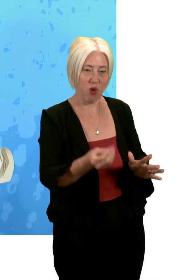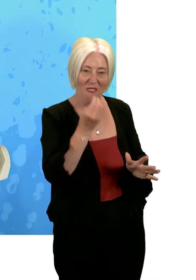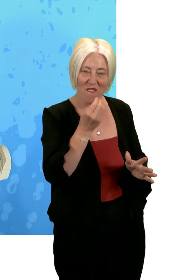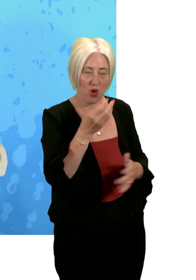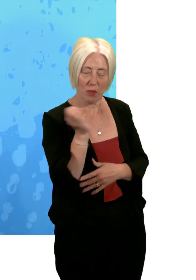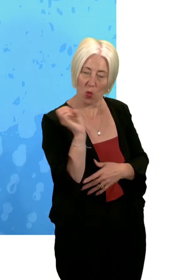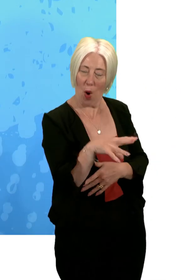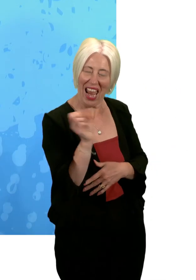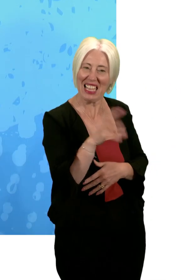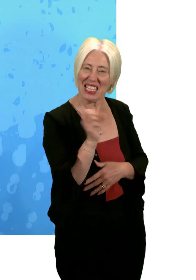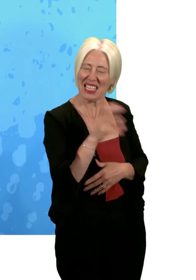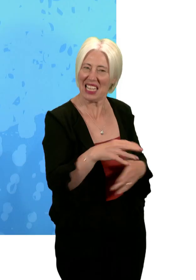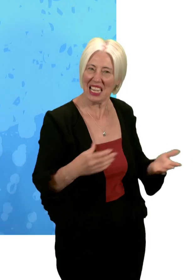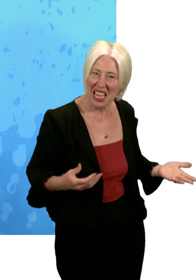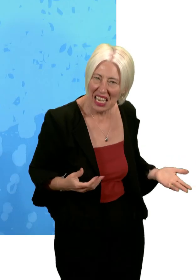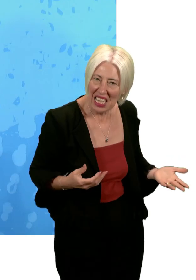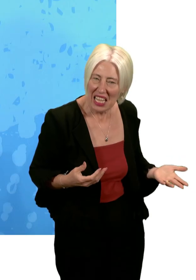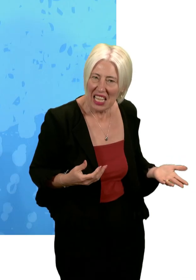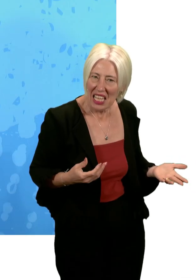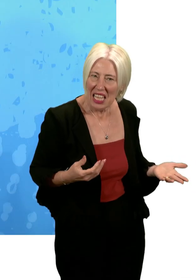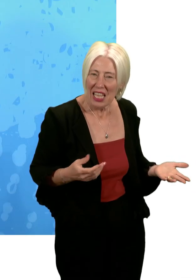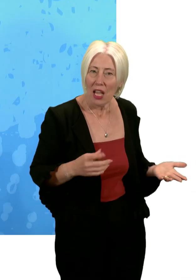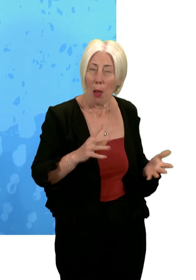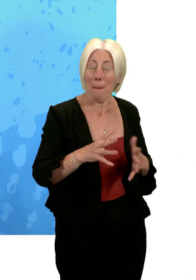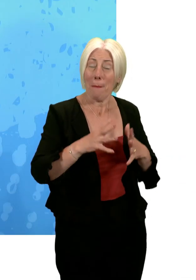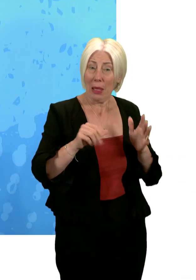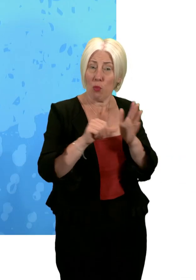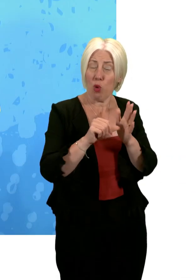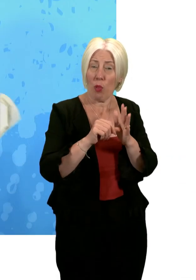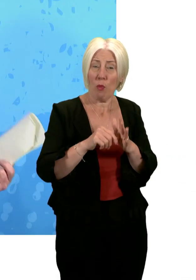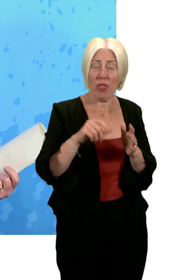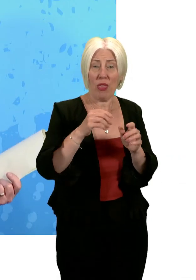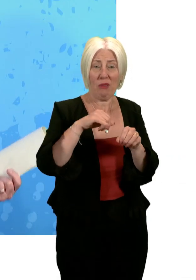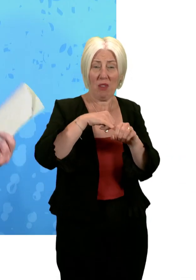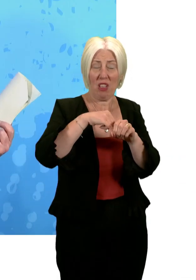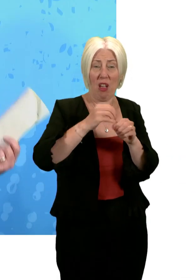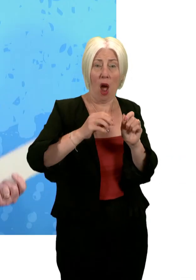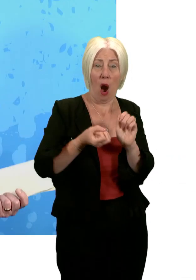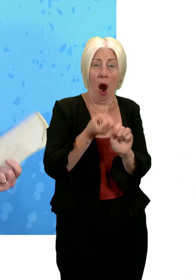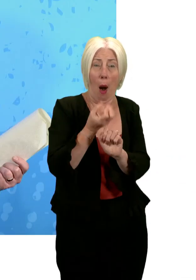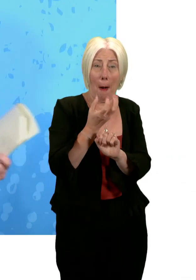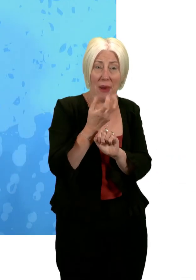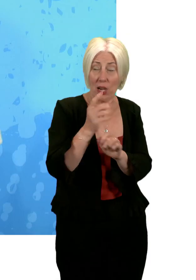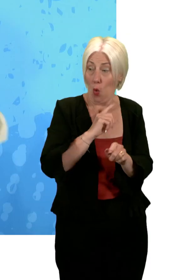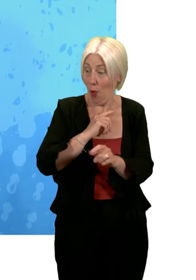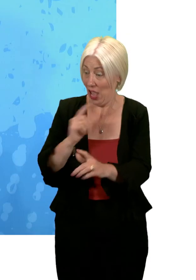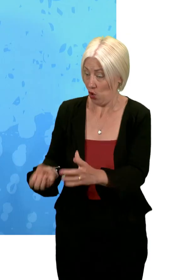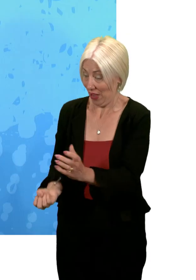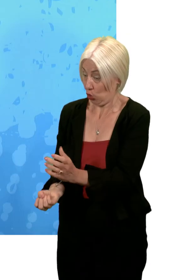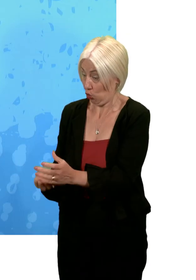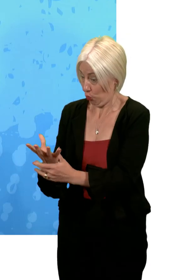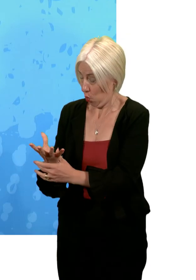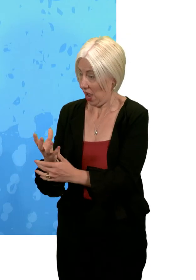about food waste knows it's a massive carbon problem, because it's grown, it's travelled